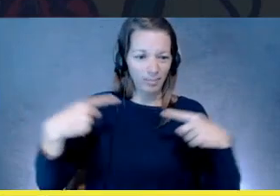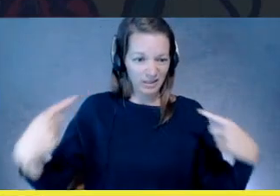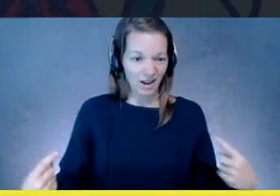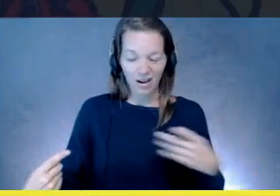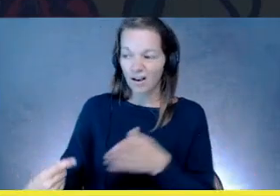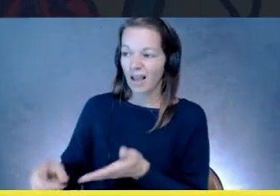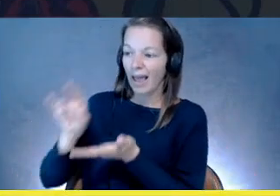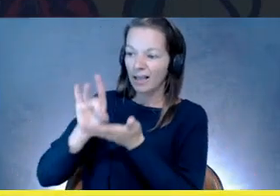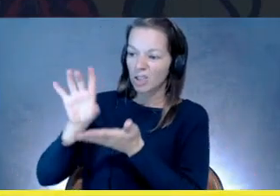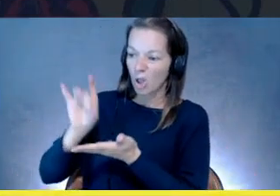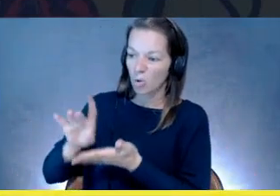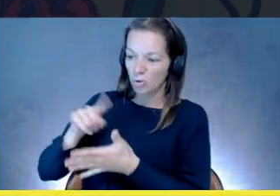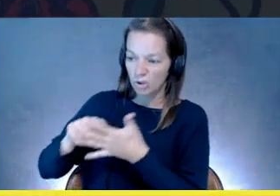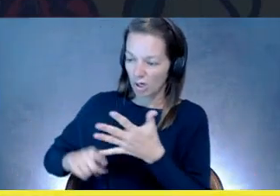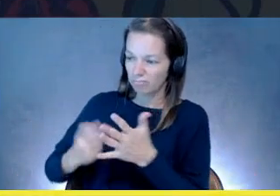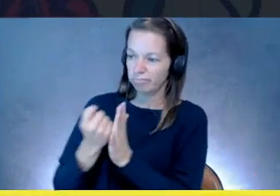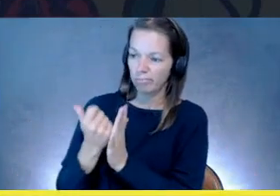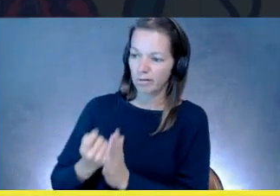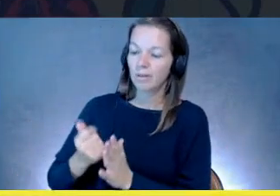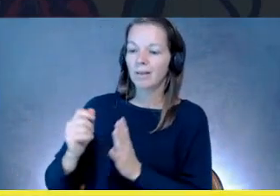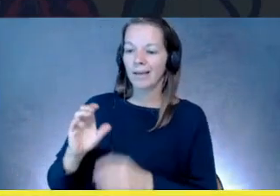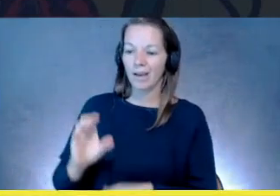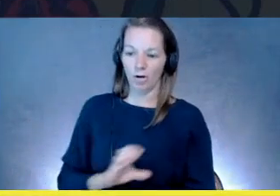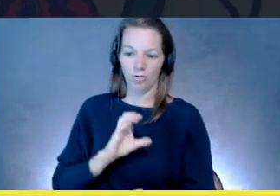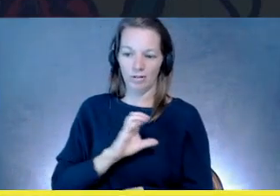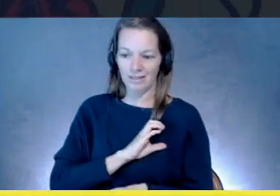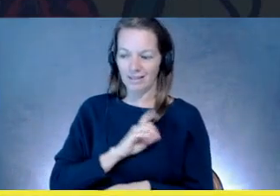exclusion criteria, and it describes characteristics that